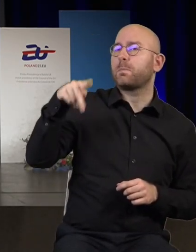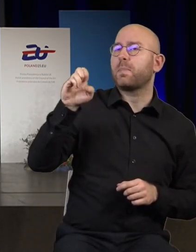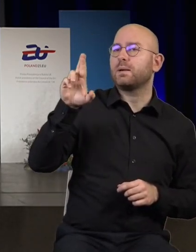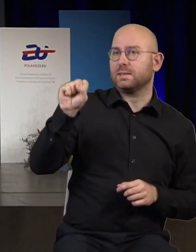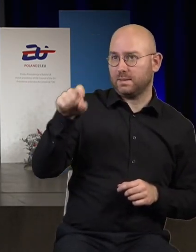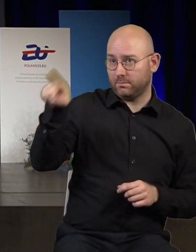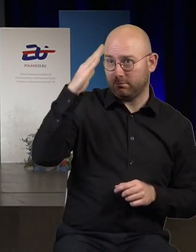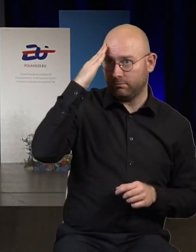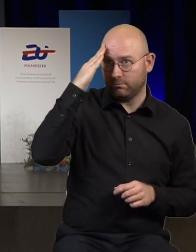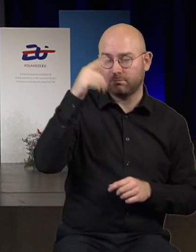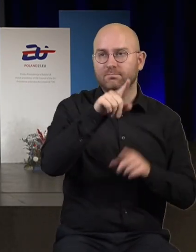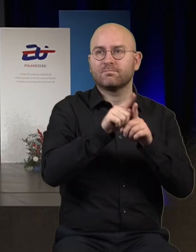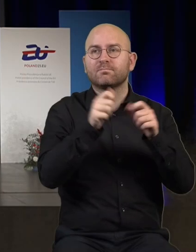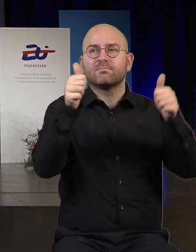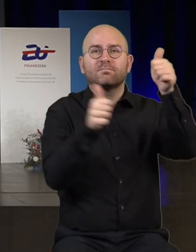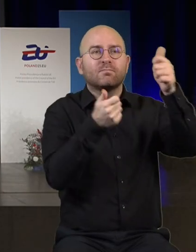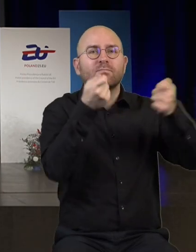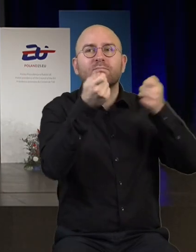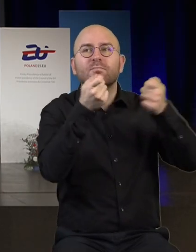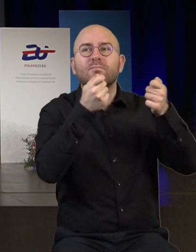We are now competing